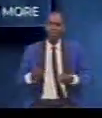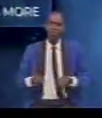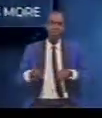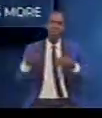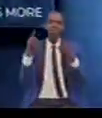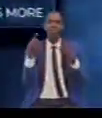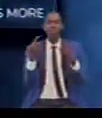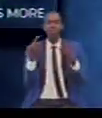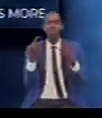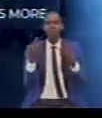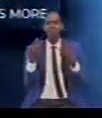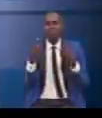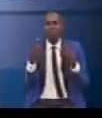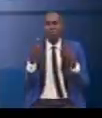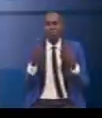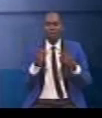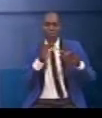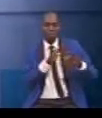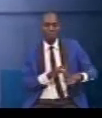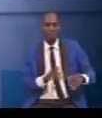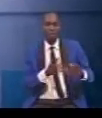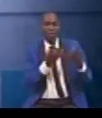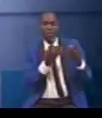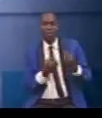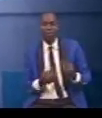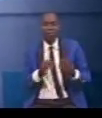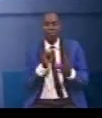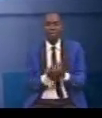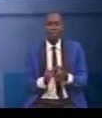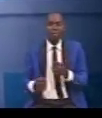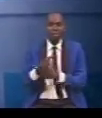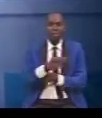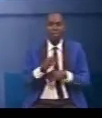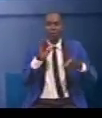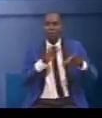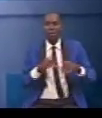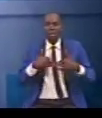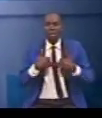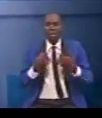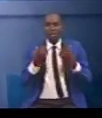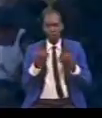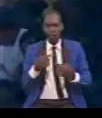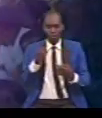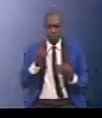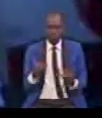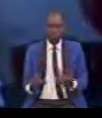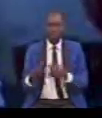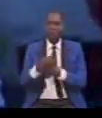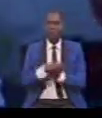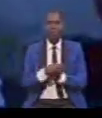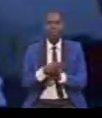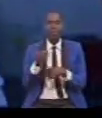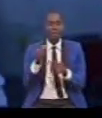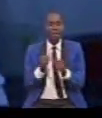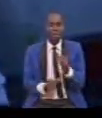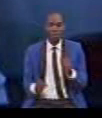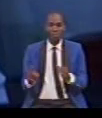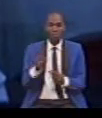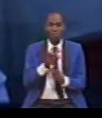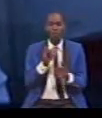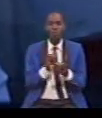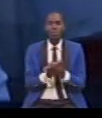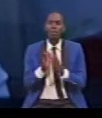go." Mercy came that day. Mercy has come today. Everyone